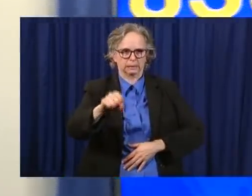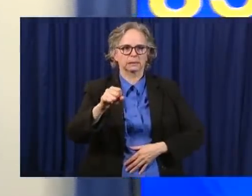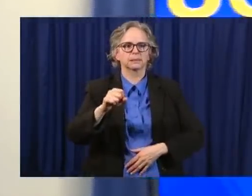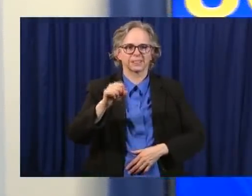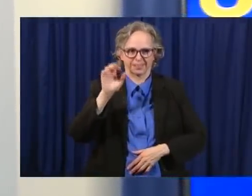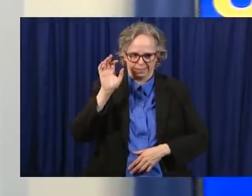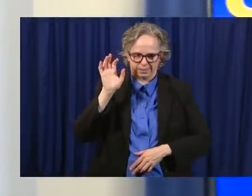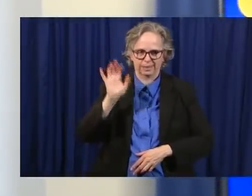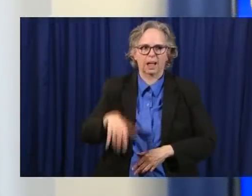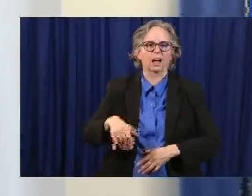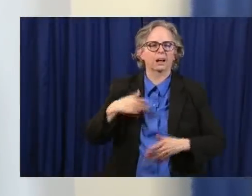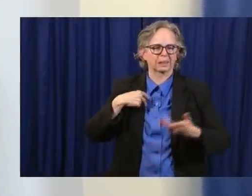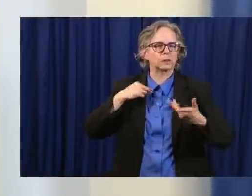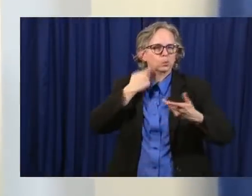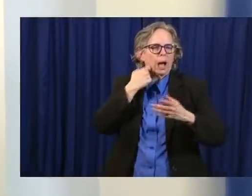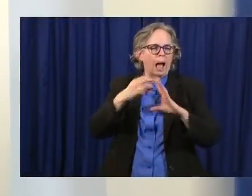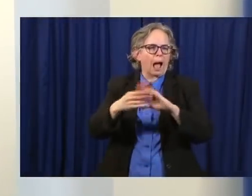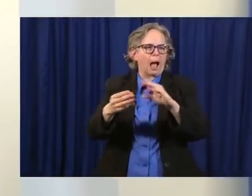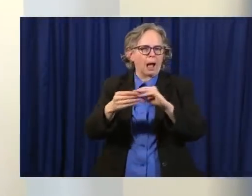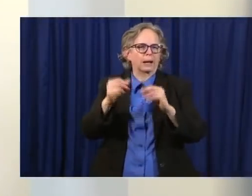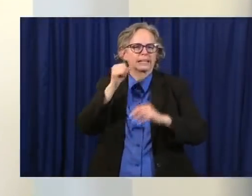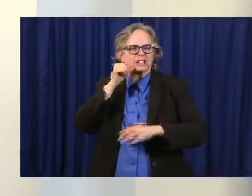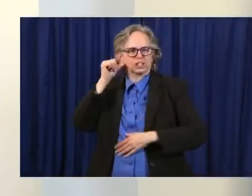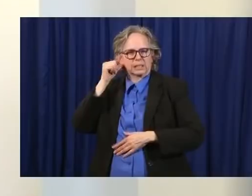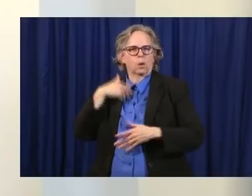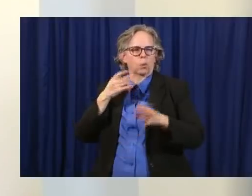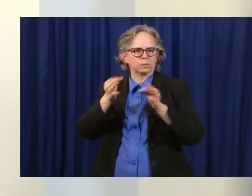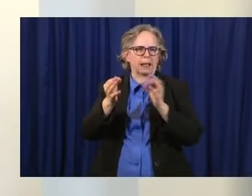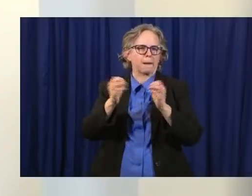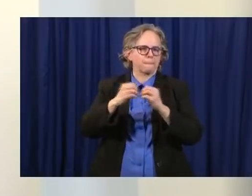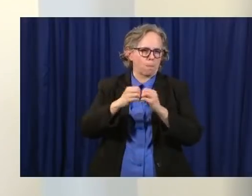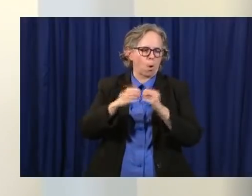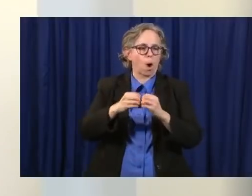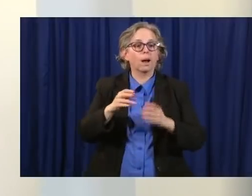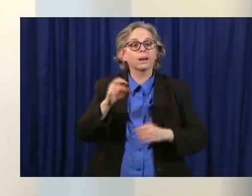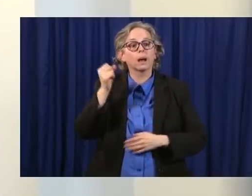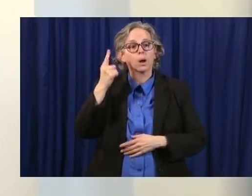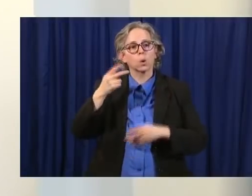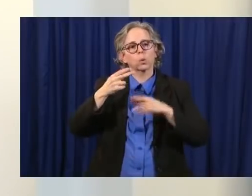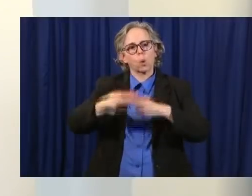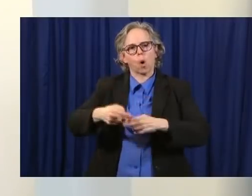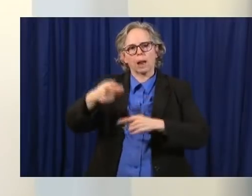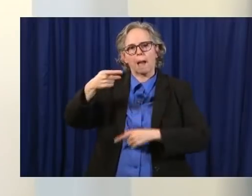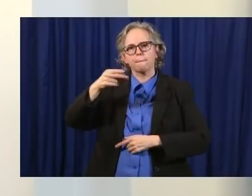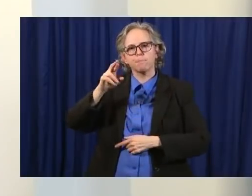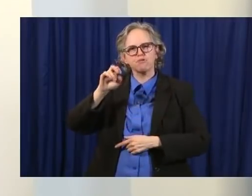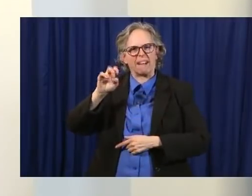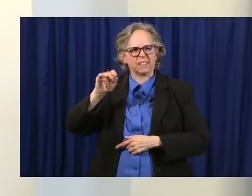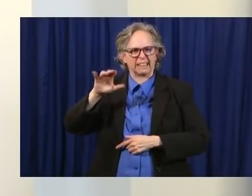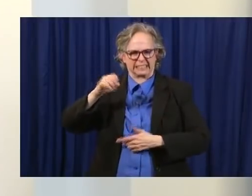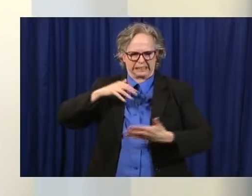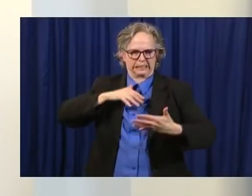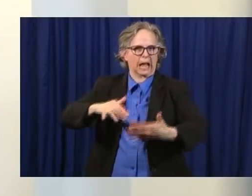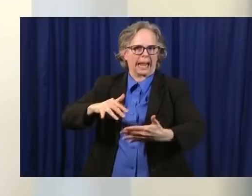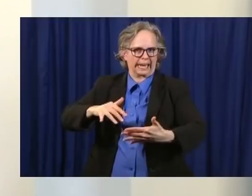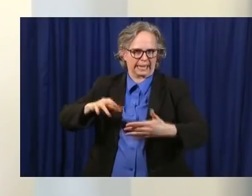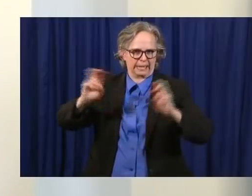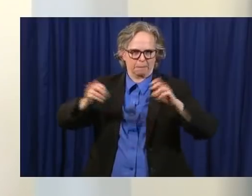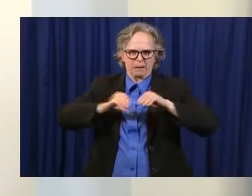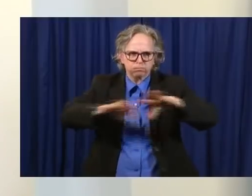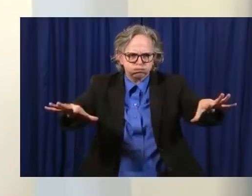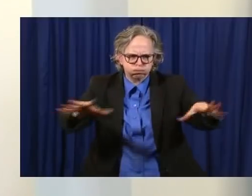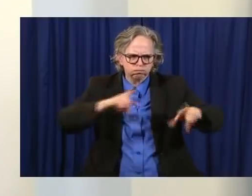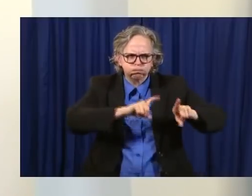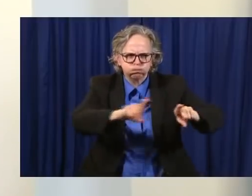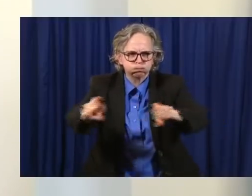yesterday, Randy, and we'll talk more about it, but those are our prevalence studies. They're studies based on working with the World Health